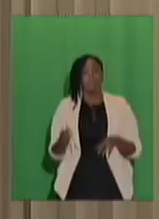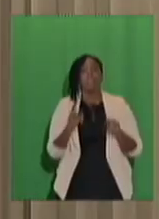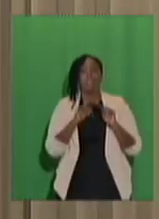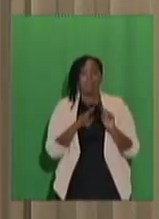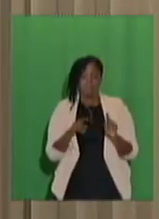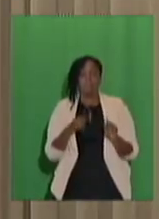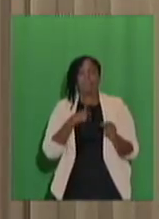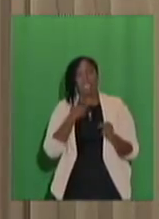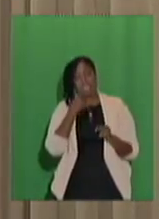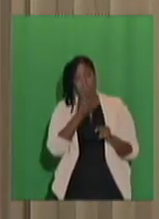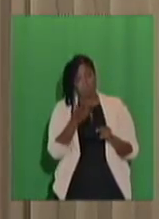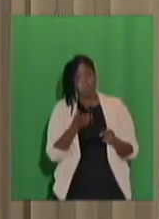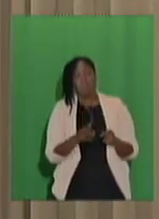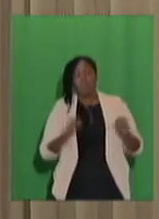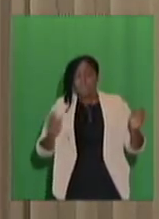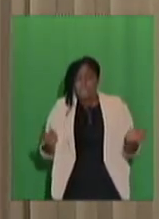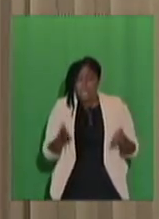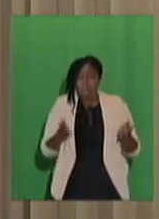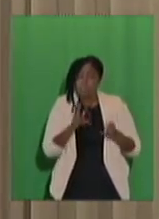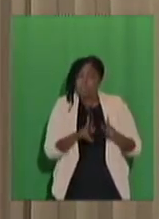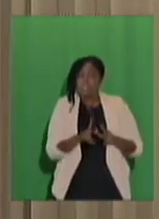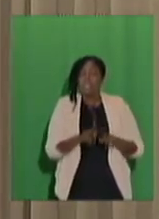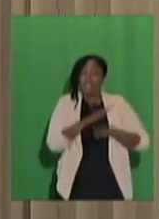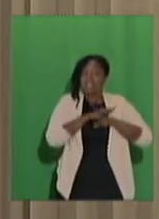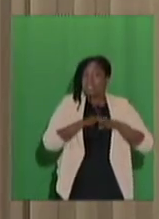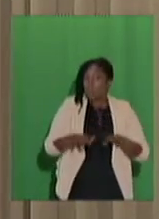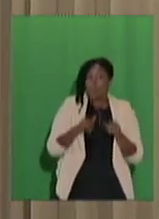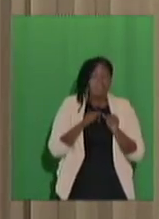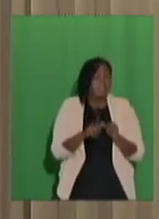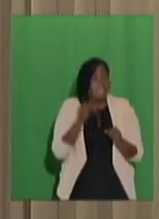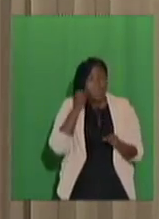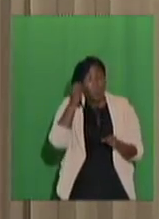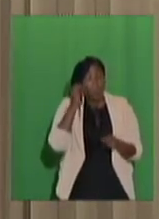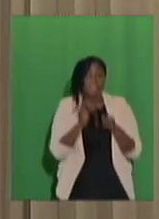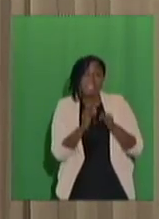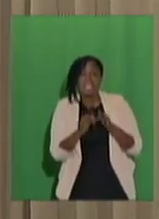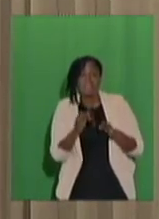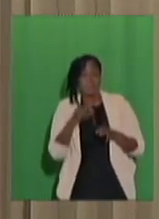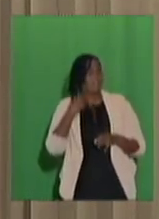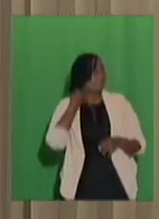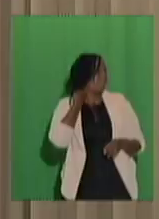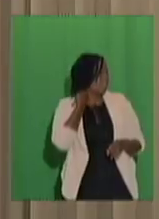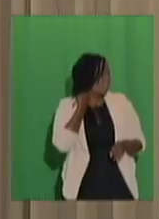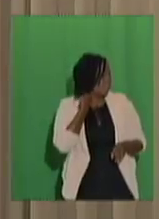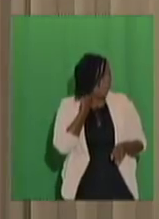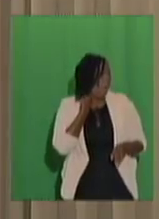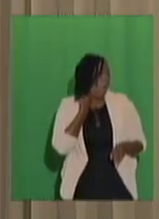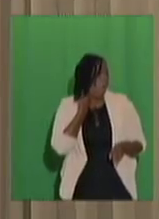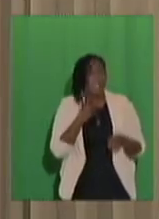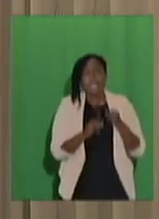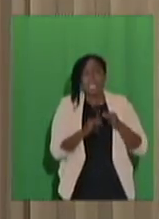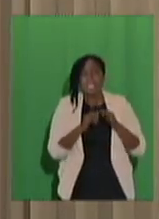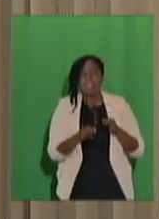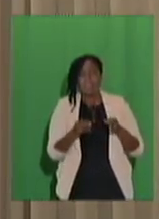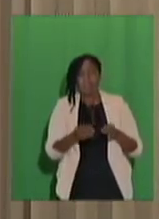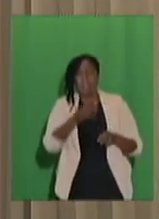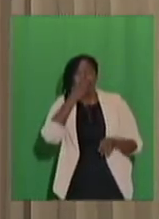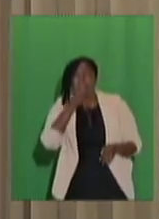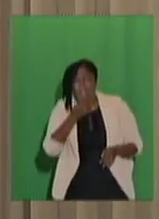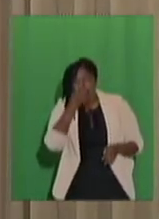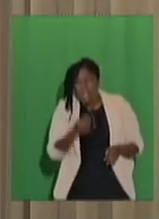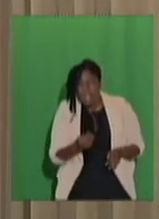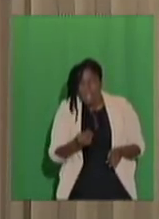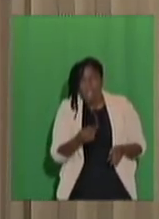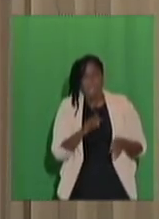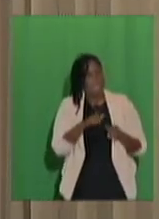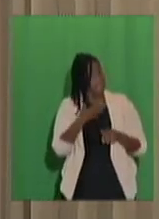symptoms and don't present, because we can see what the outcome will be. For any illness, any viral illness, we had seen it with H1N1, a lot of our